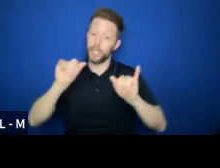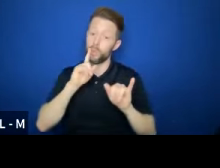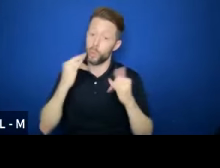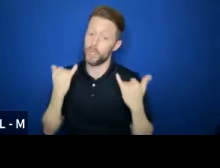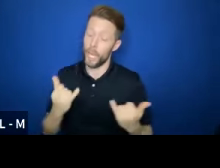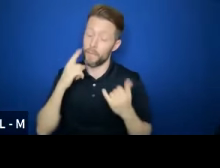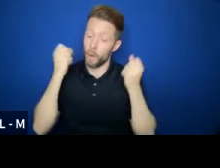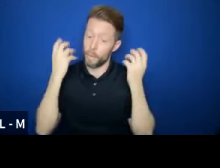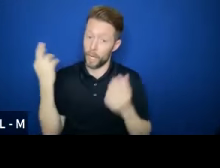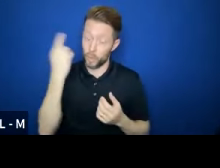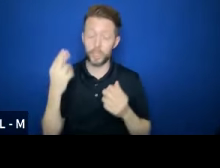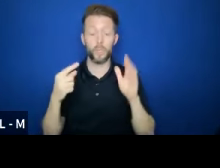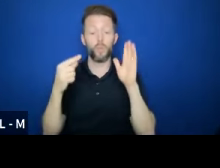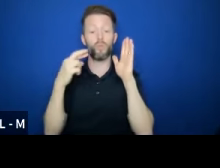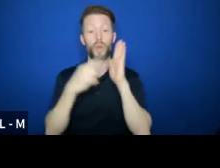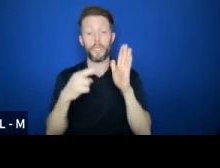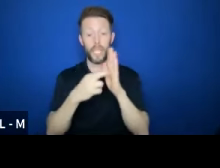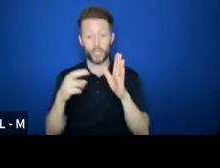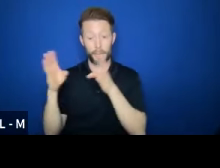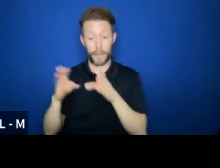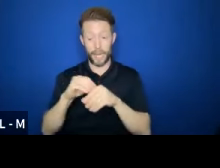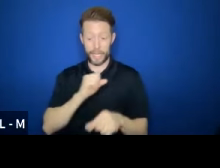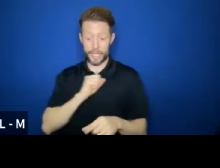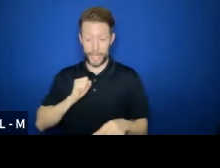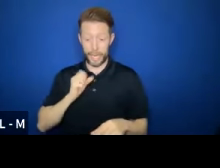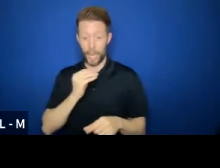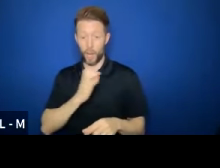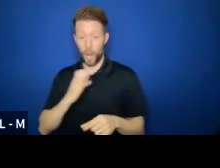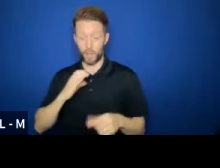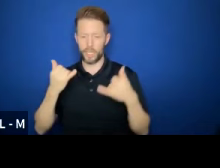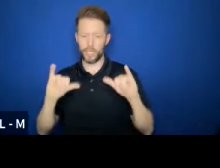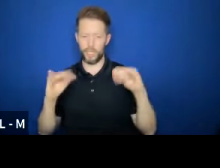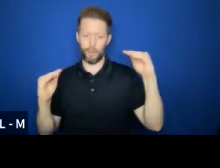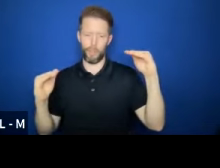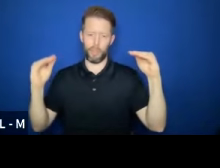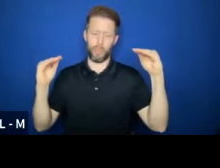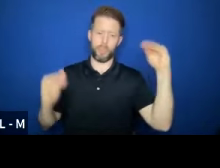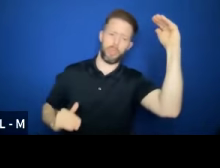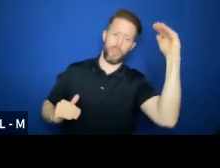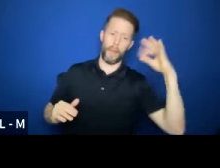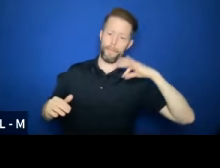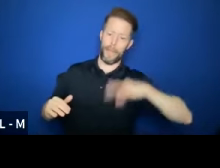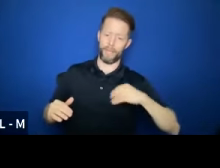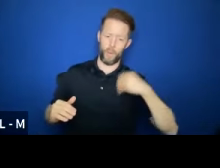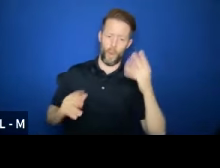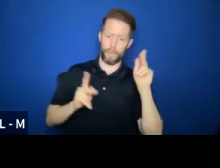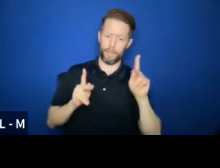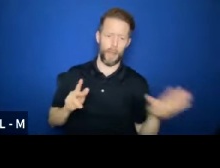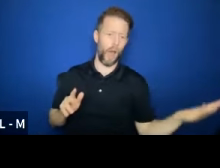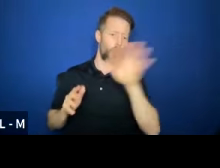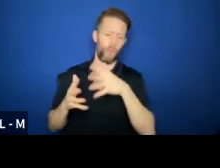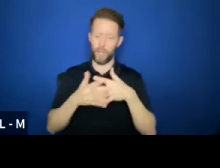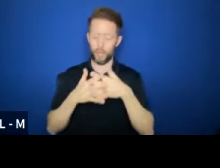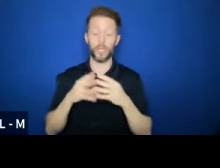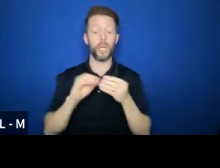reasons. The representation scheme in the Senate and the Congress still benefits white people across the country. Number one,